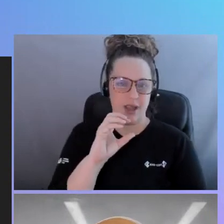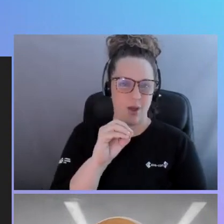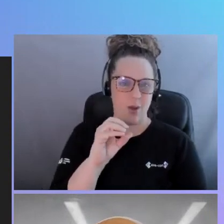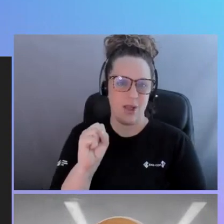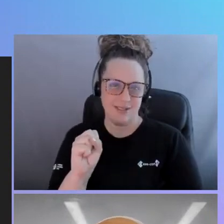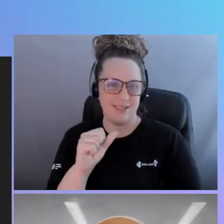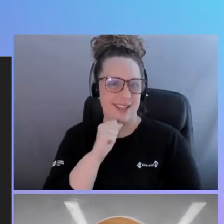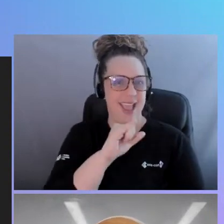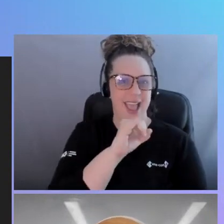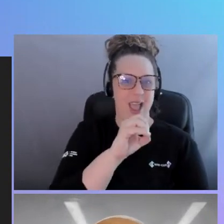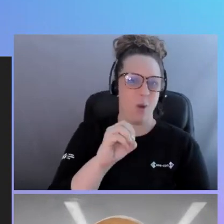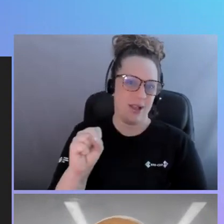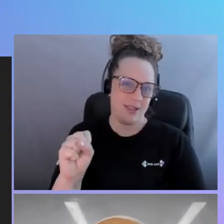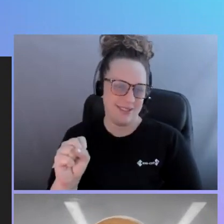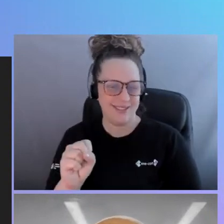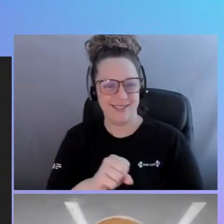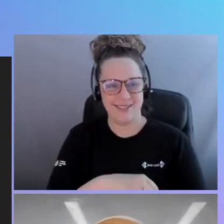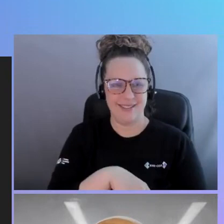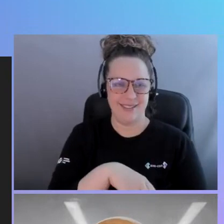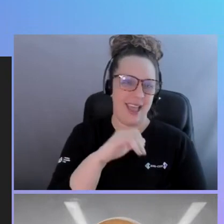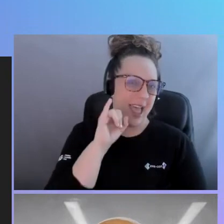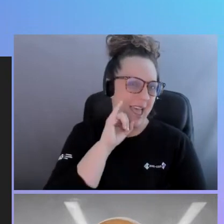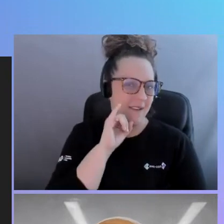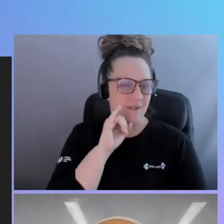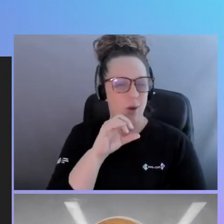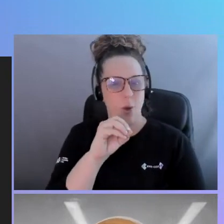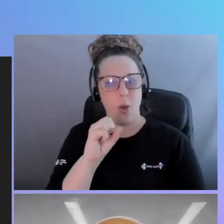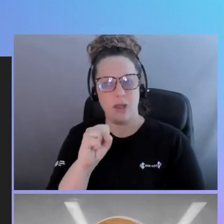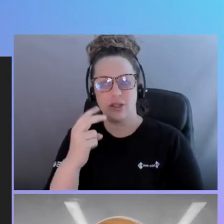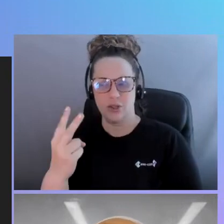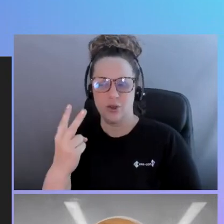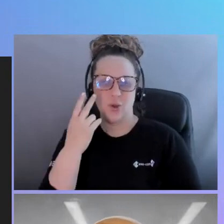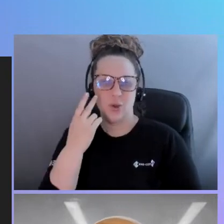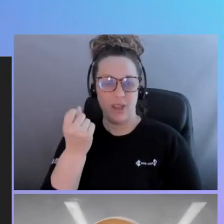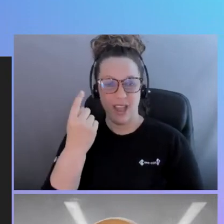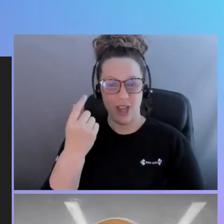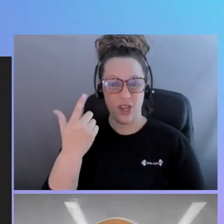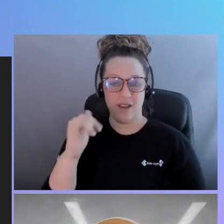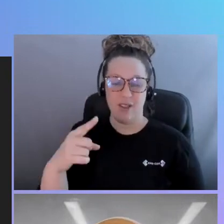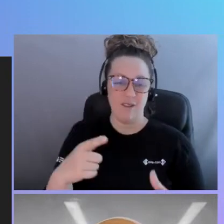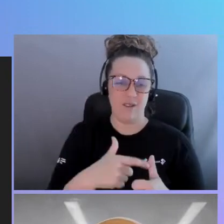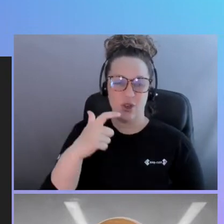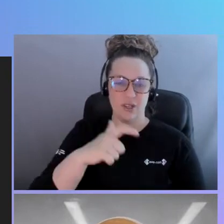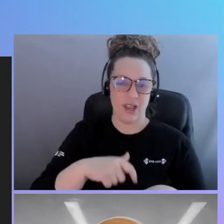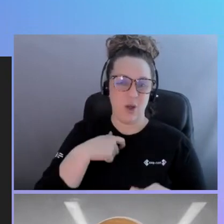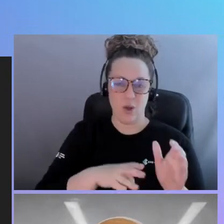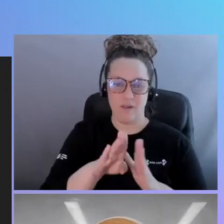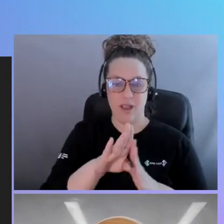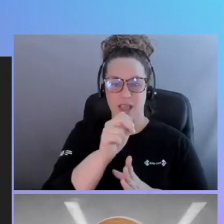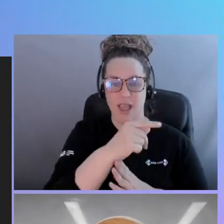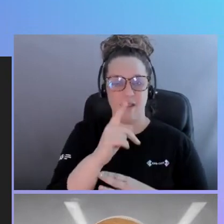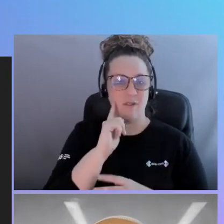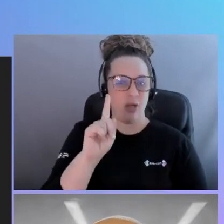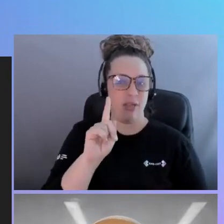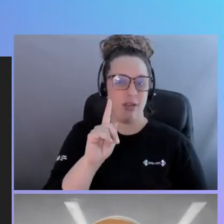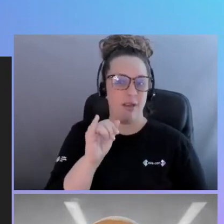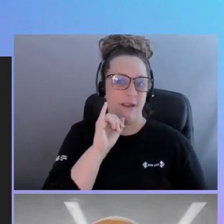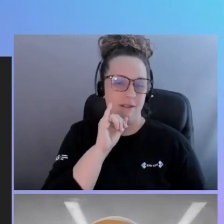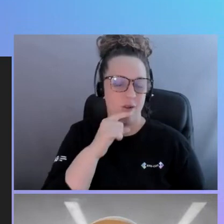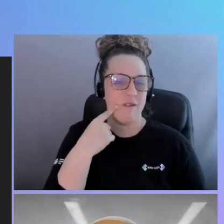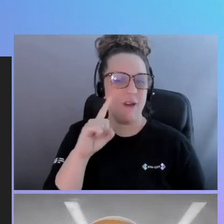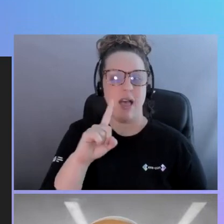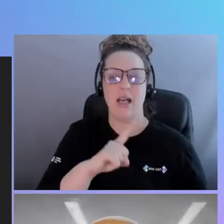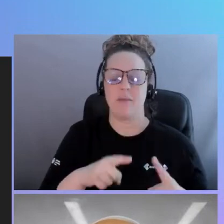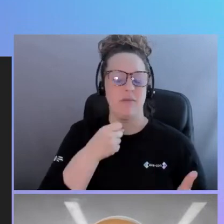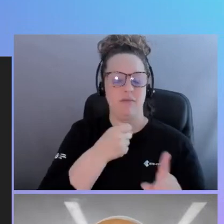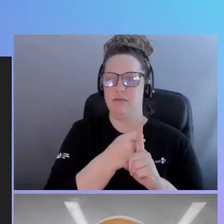iOS. Let the games begin because the SDK was also introduced. So for the first time, we could develop apps for the iPhone. But